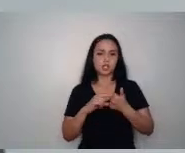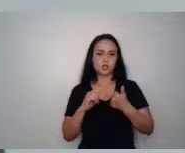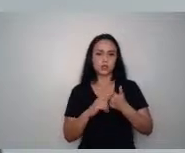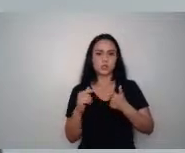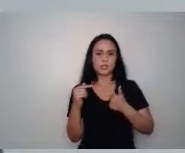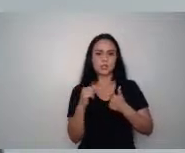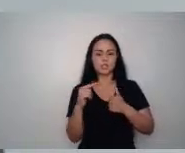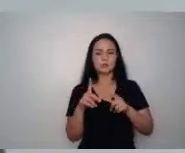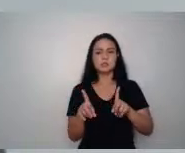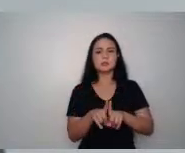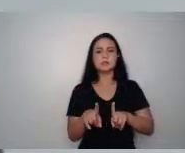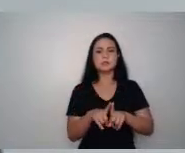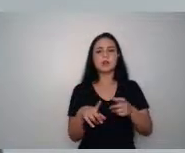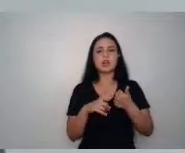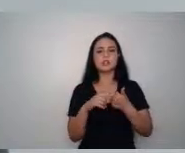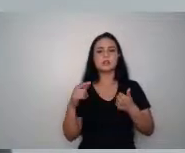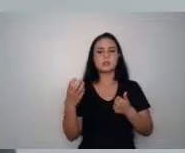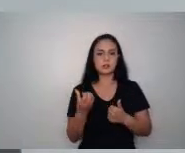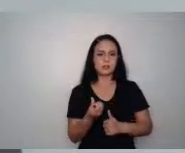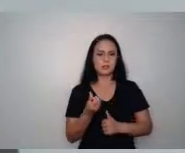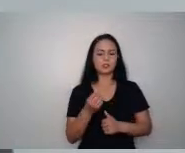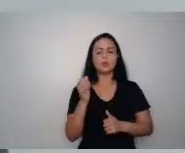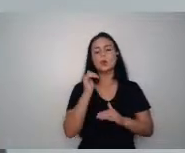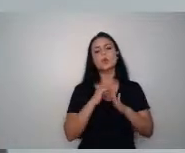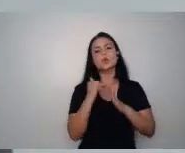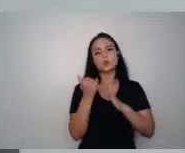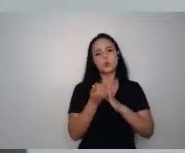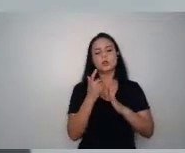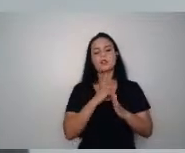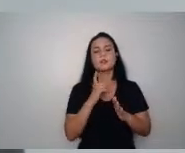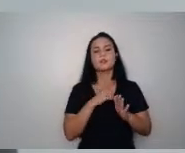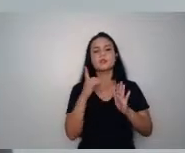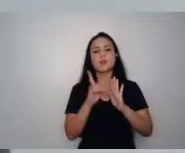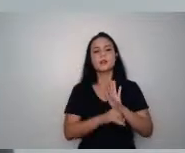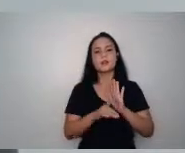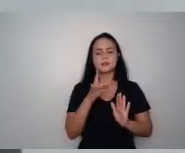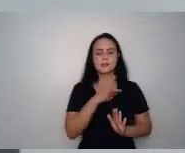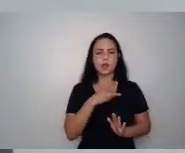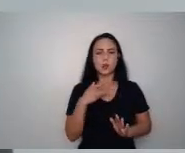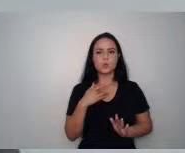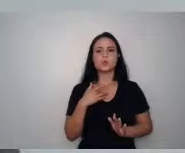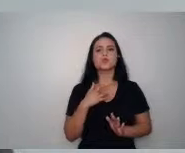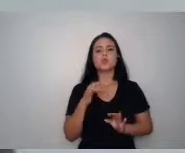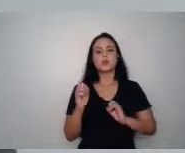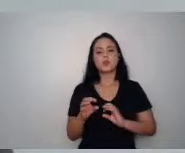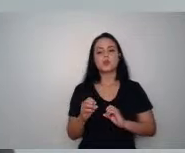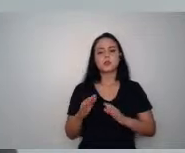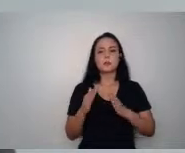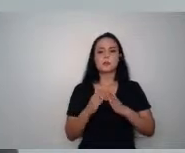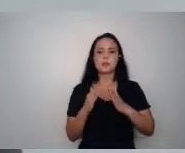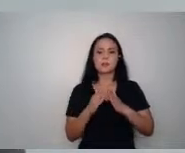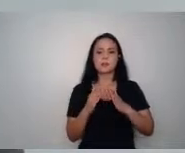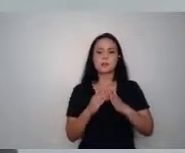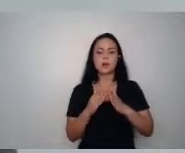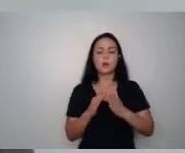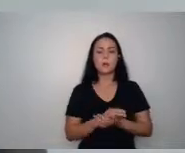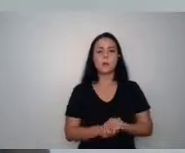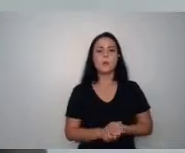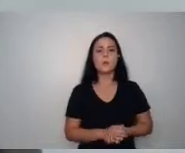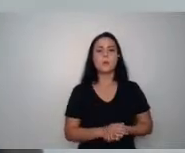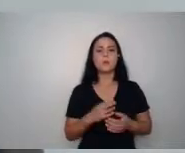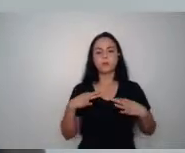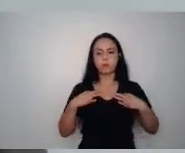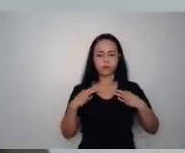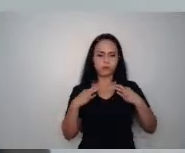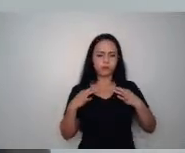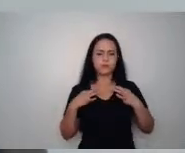both in the 7th or in the 6th article, that everyone has rights to education, housing,